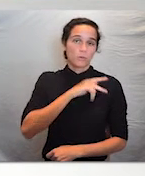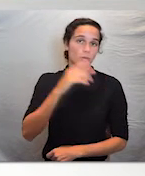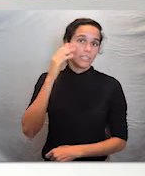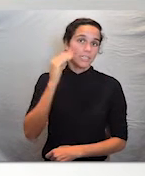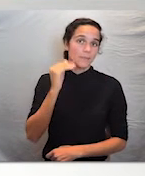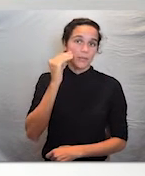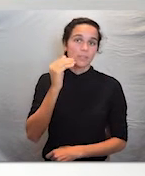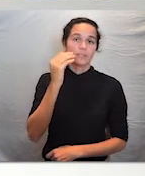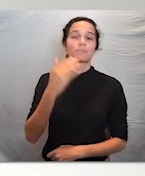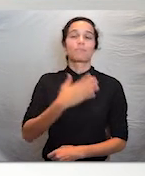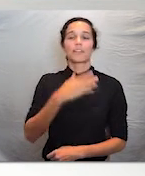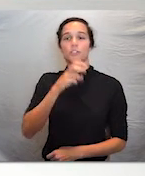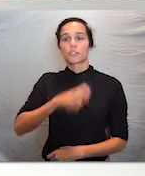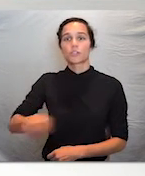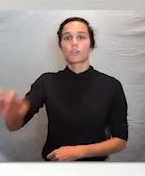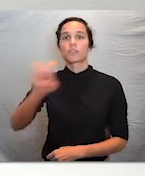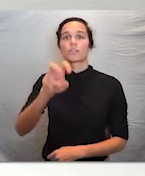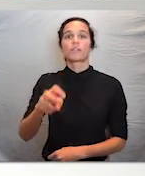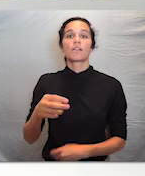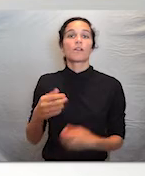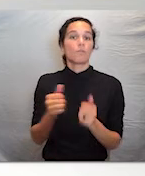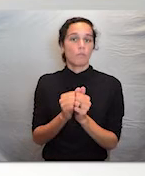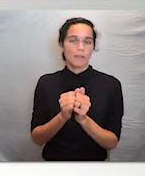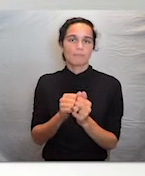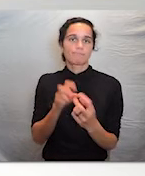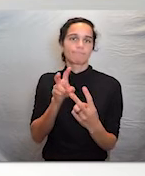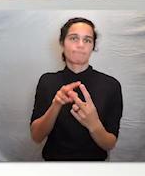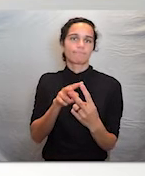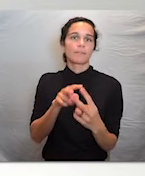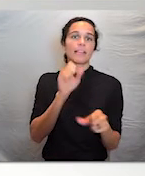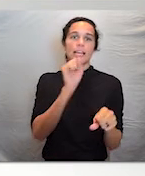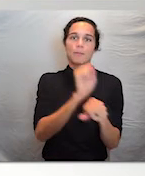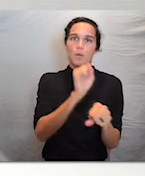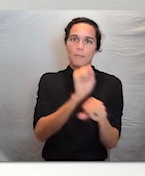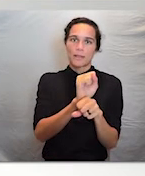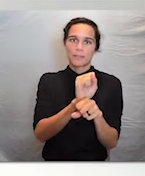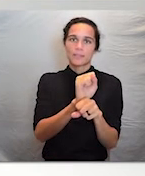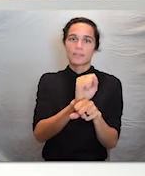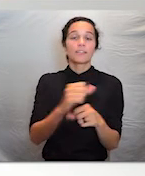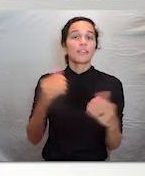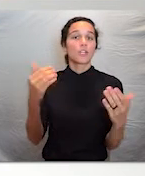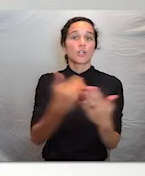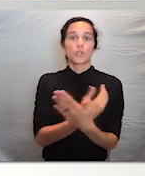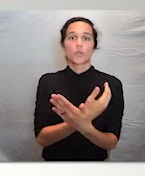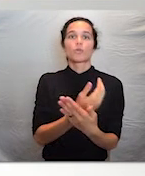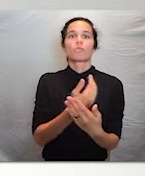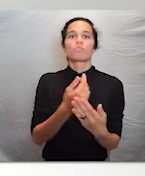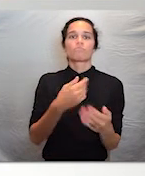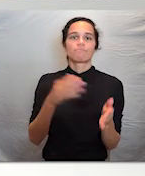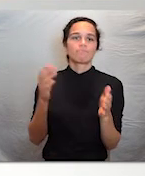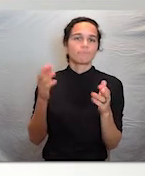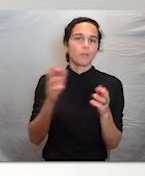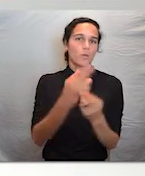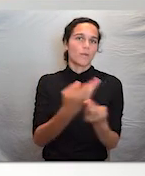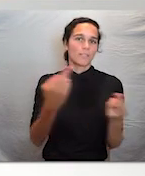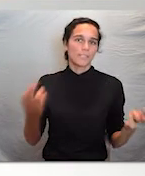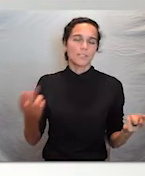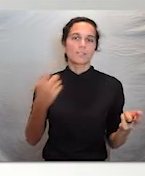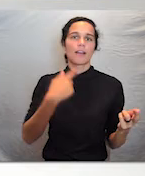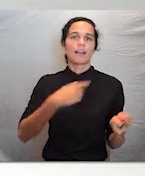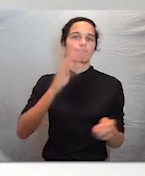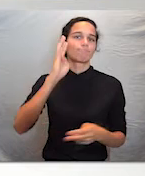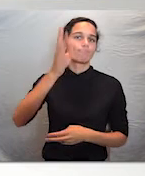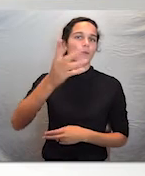and journeys with employment and the new guide and resource that I created for job